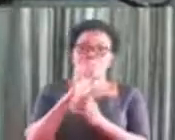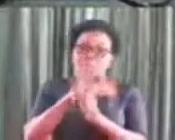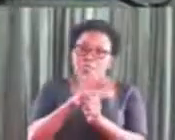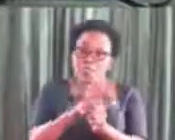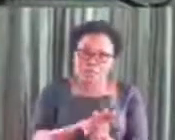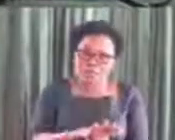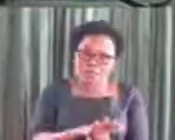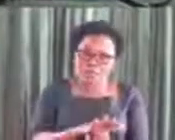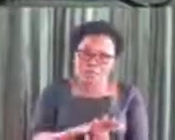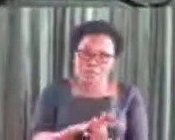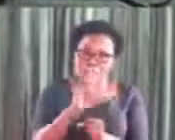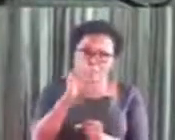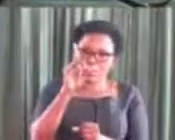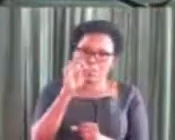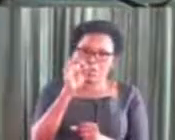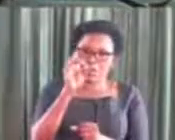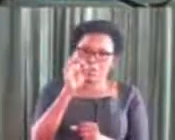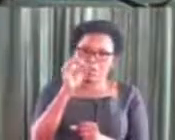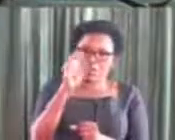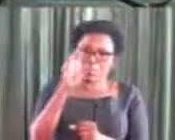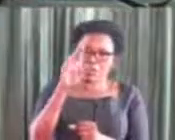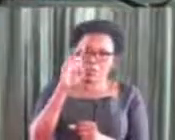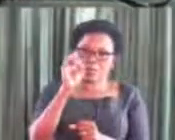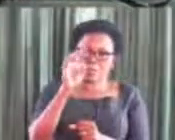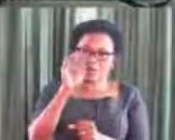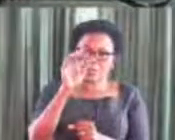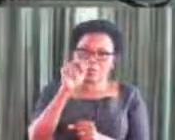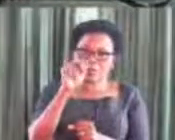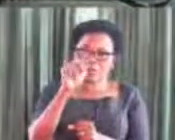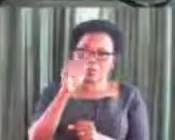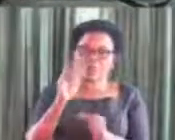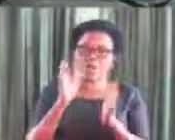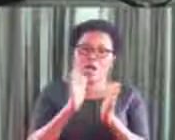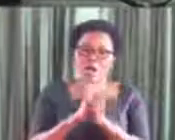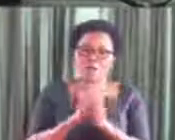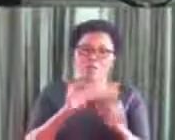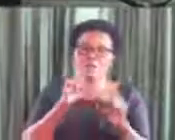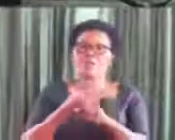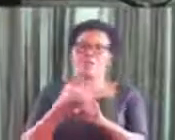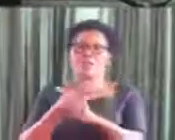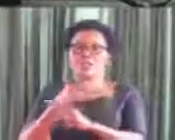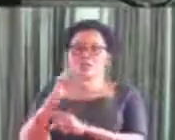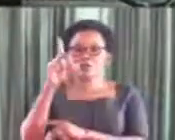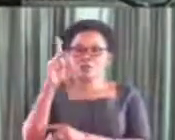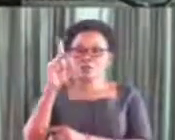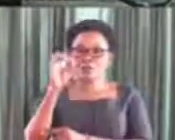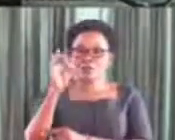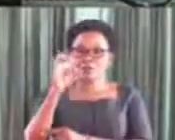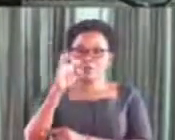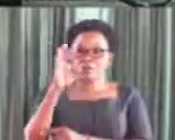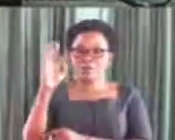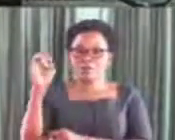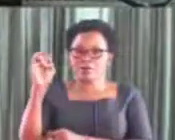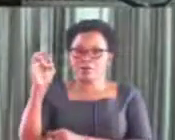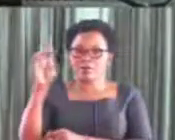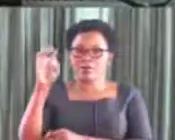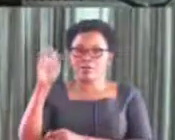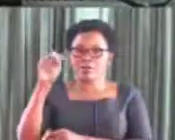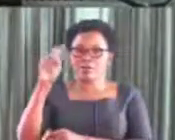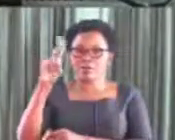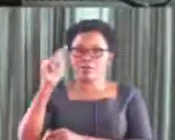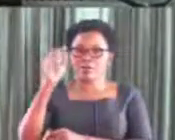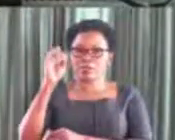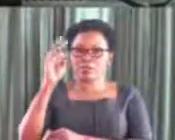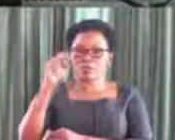discrimination and differentiation, and why is that difference important in terms